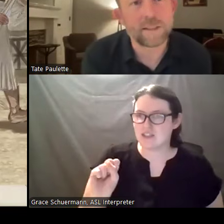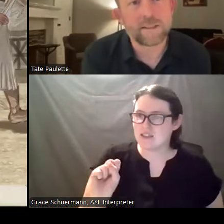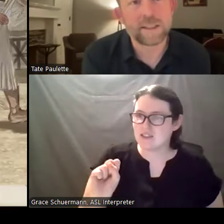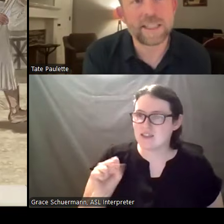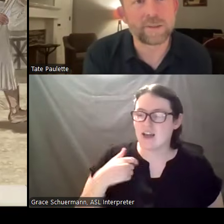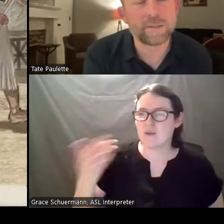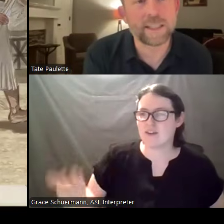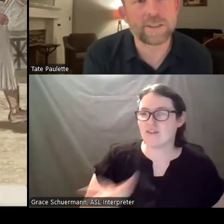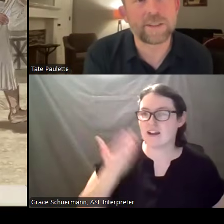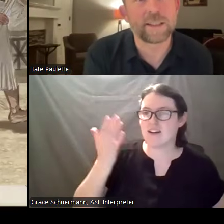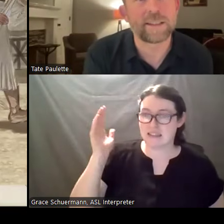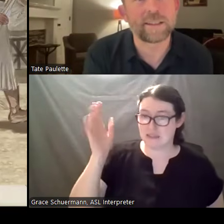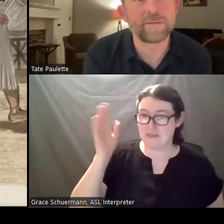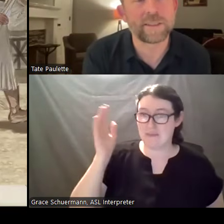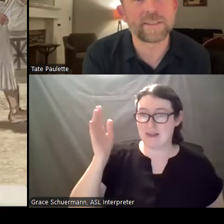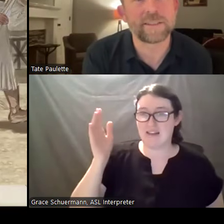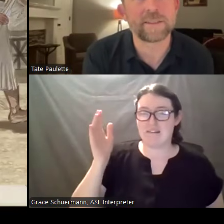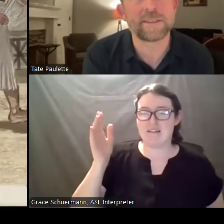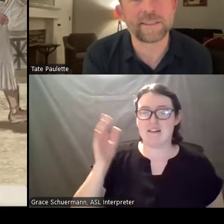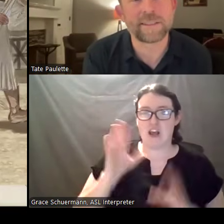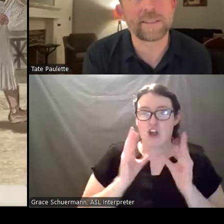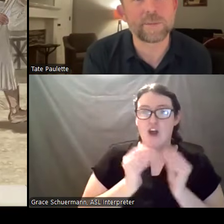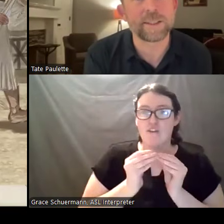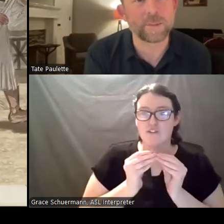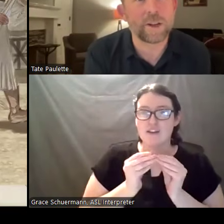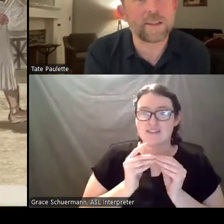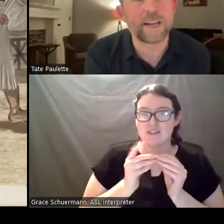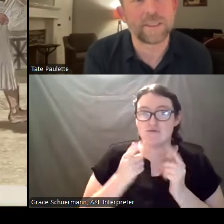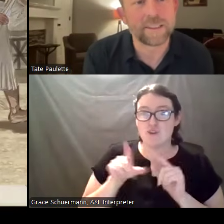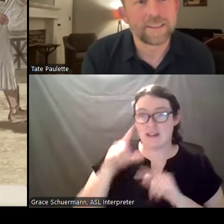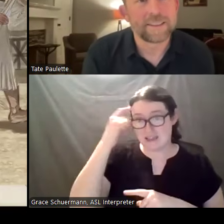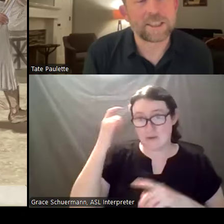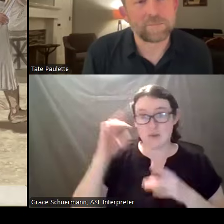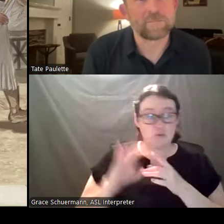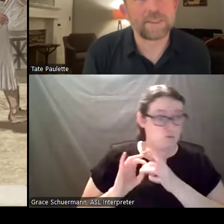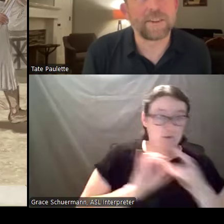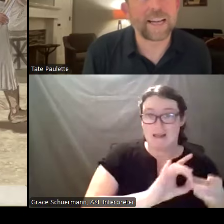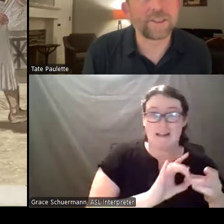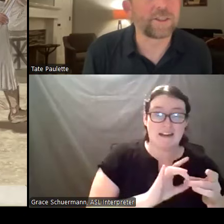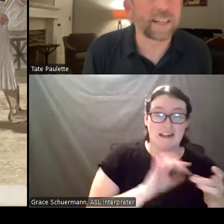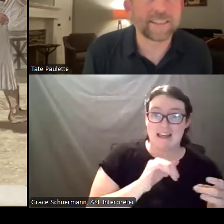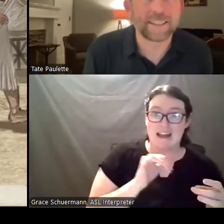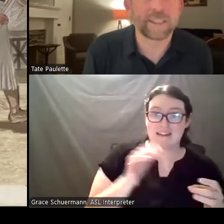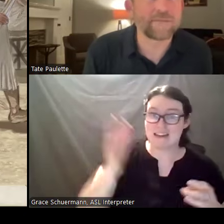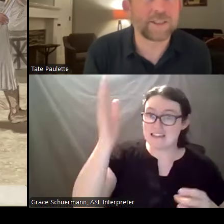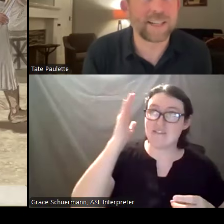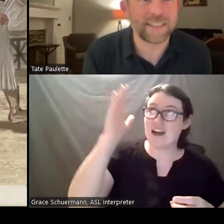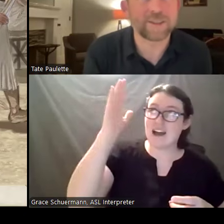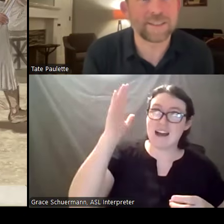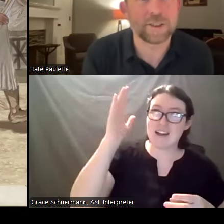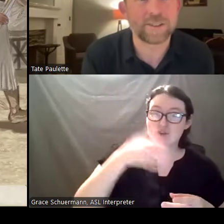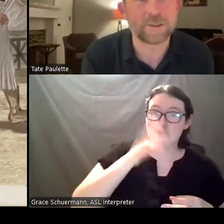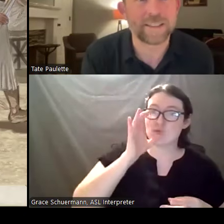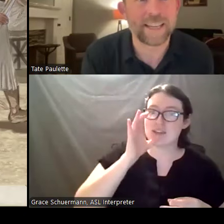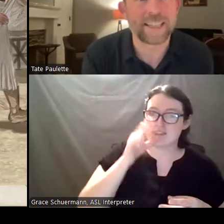a keynote lecture at a conference this summer that was all about divine drinks. And so it gave me a chance to